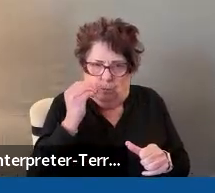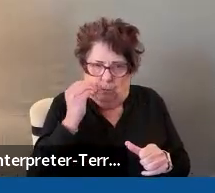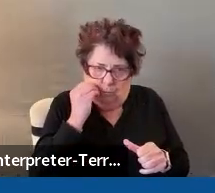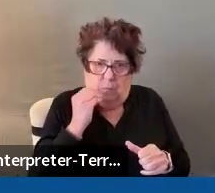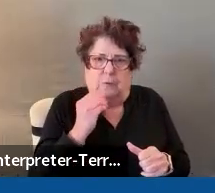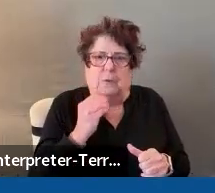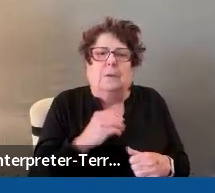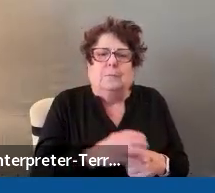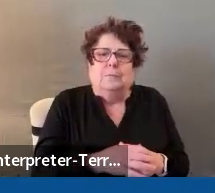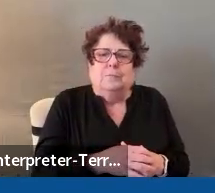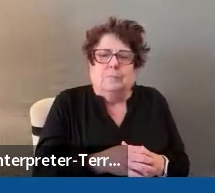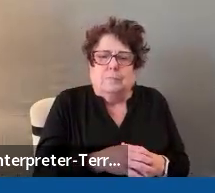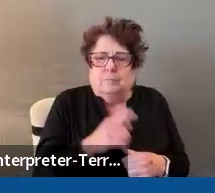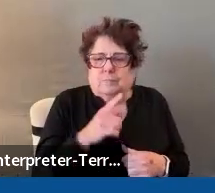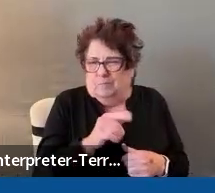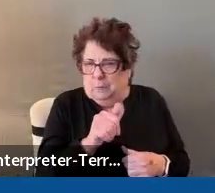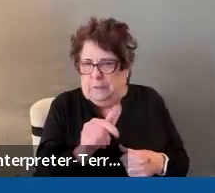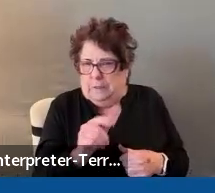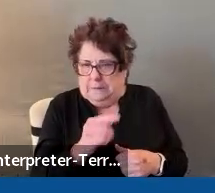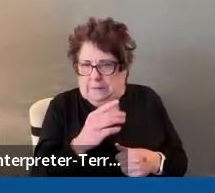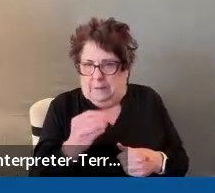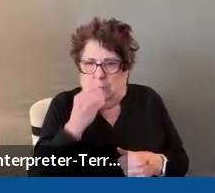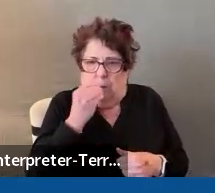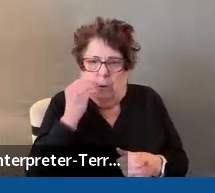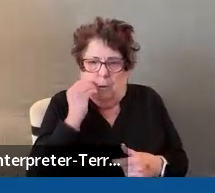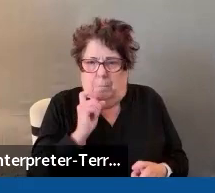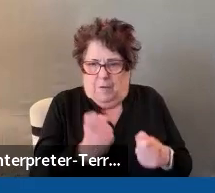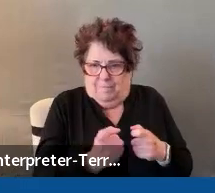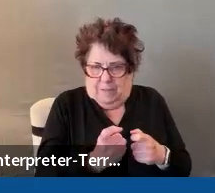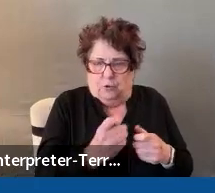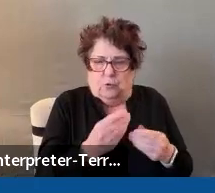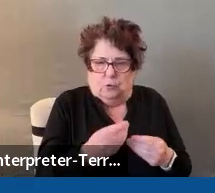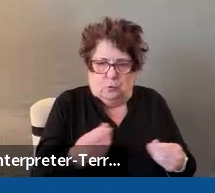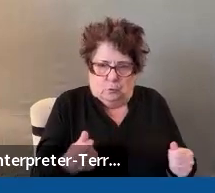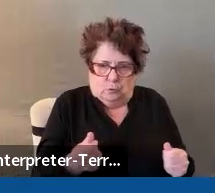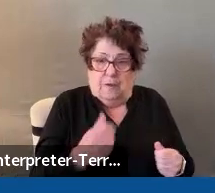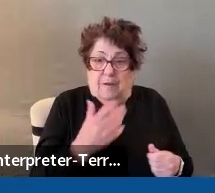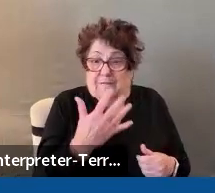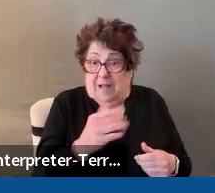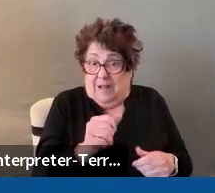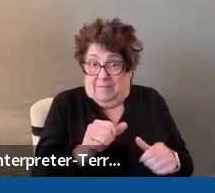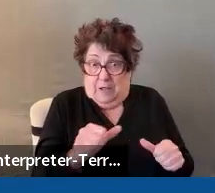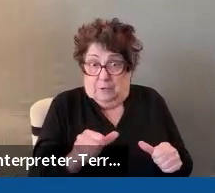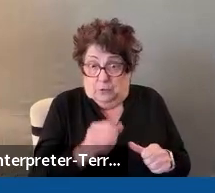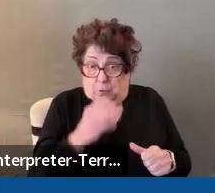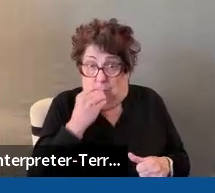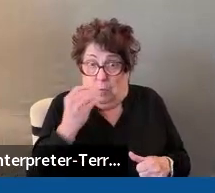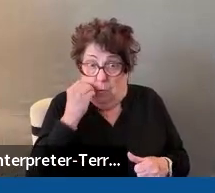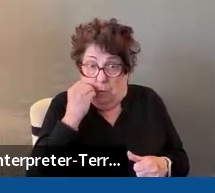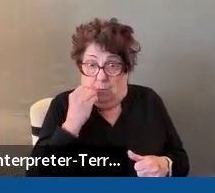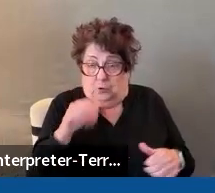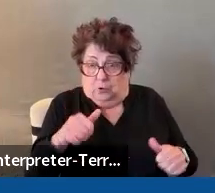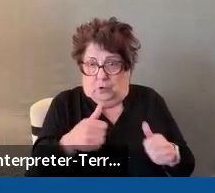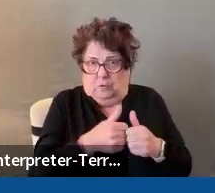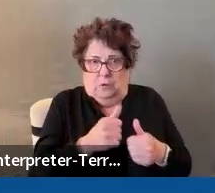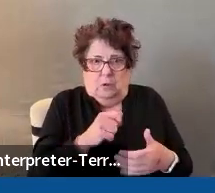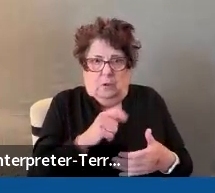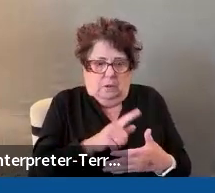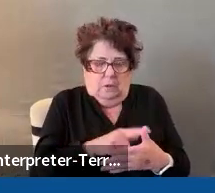modification solutions. The 5 areas of the home that present challenges include access in and out of the